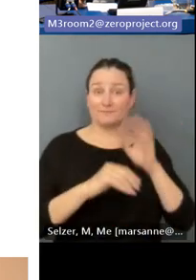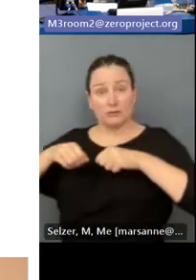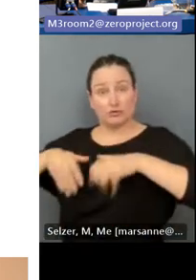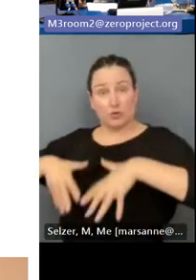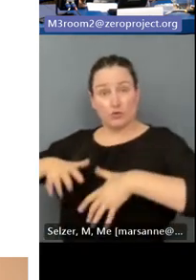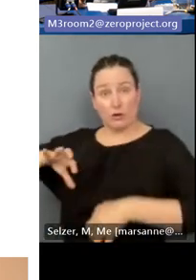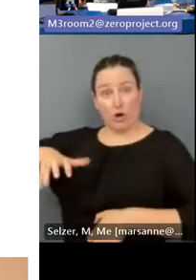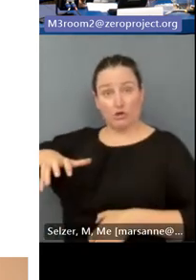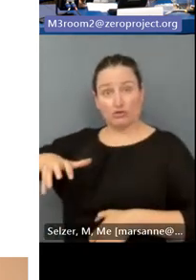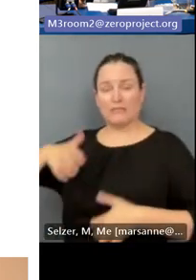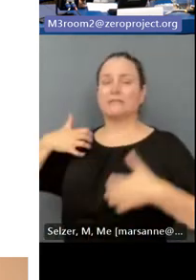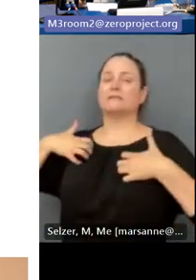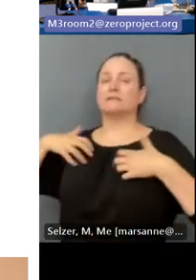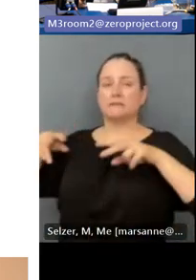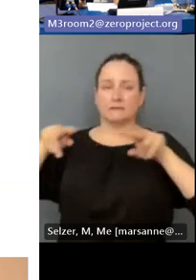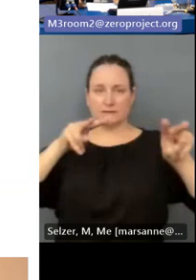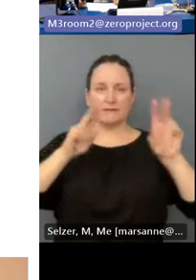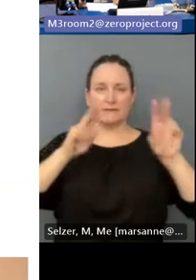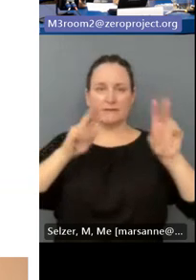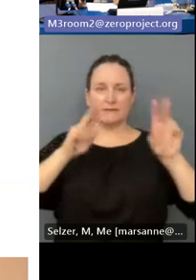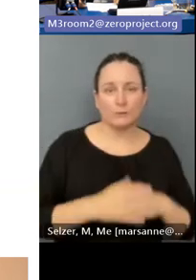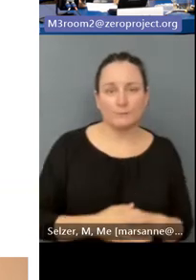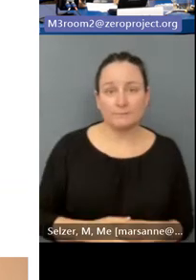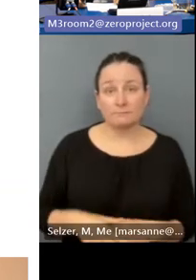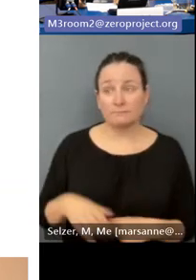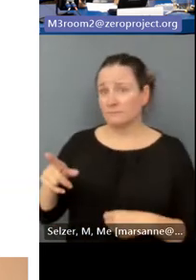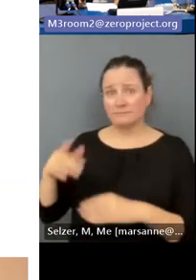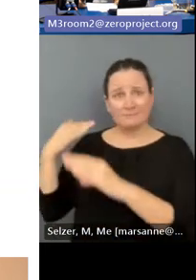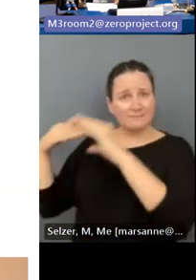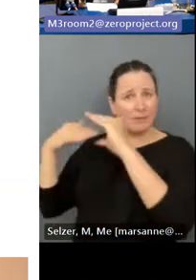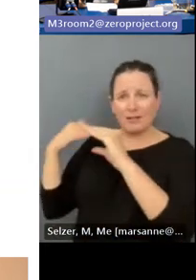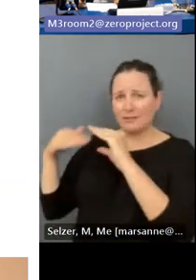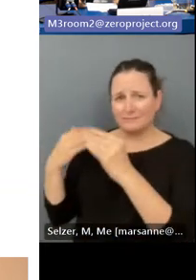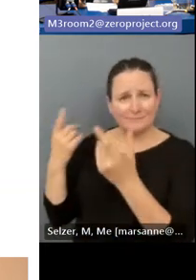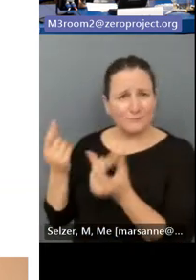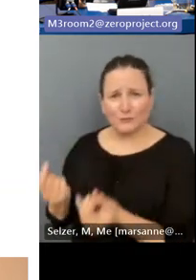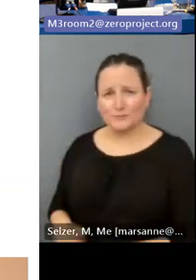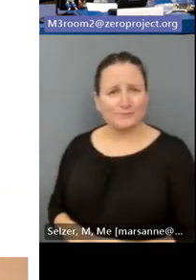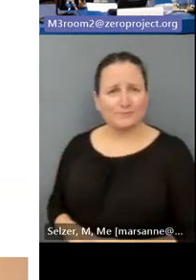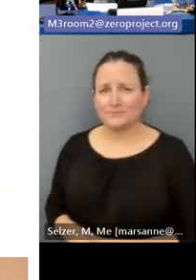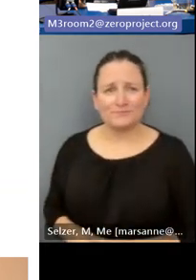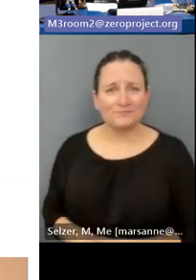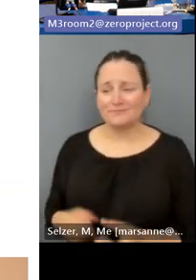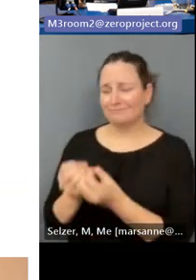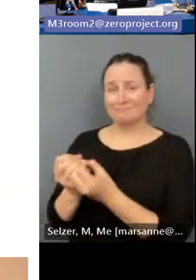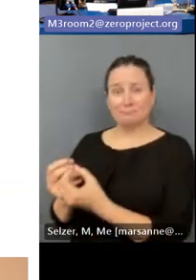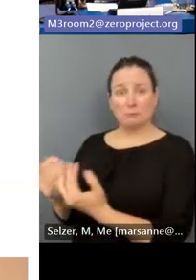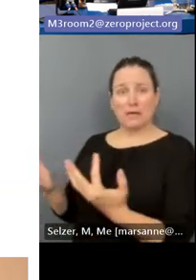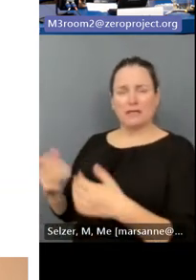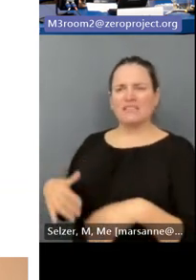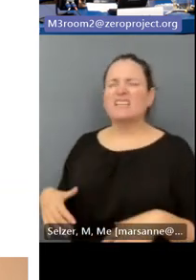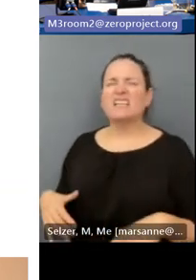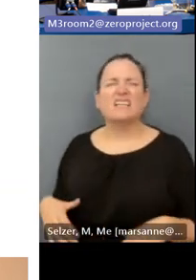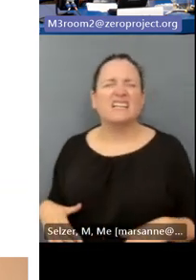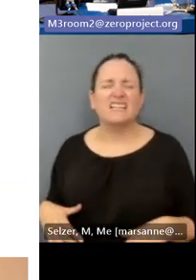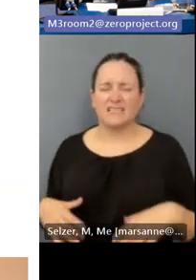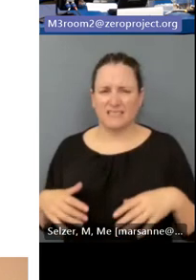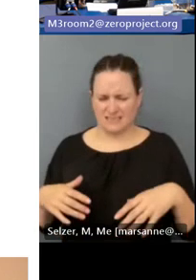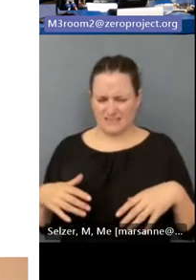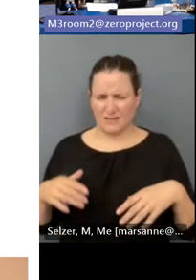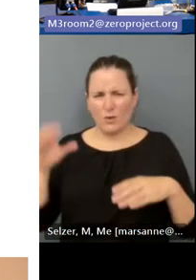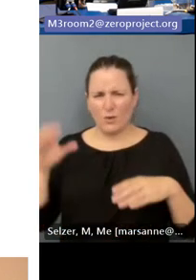don't know how to do an email. They don't have email. For some of them, actually quite a few of them, they would be challenged to do a Google search. But